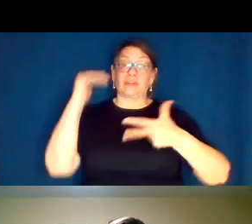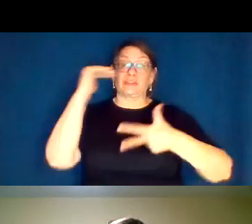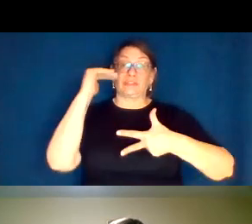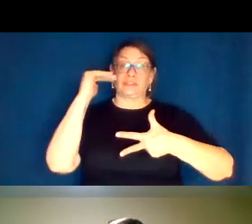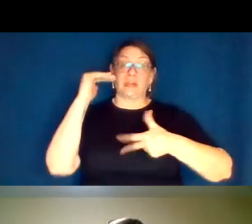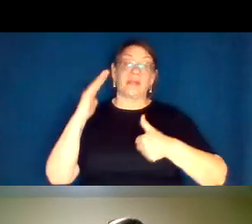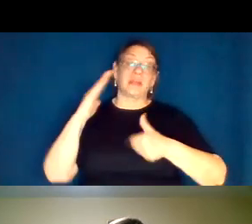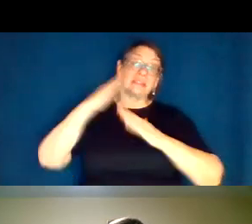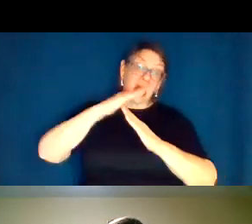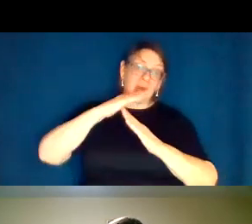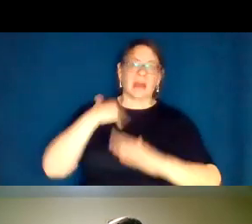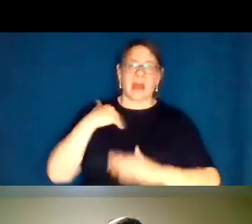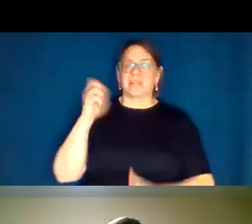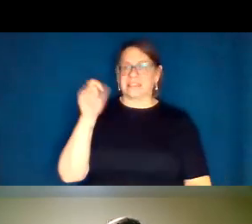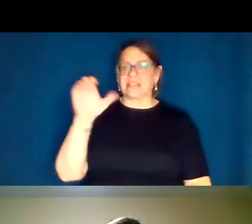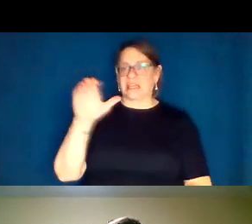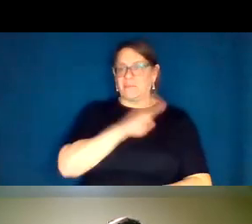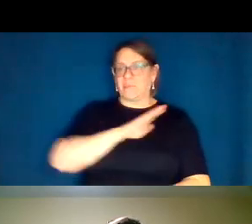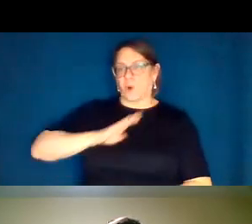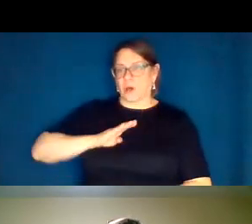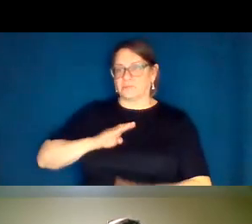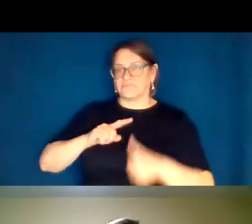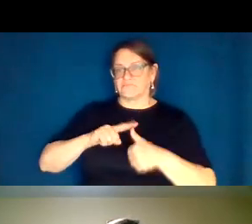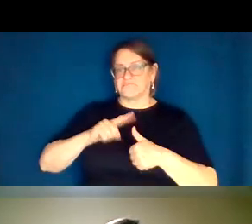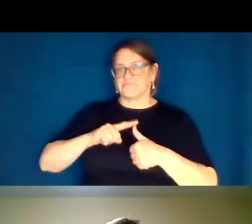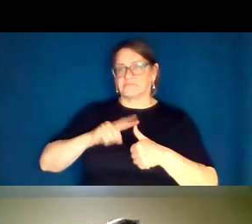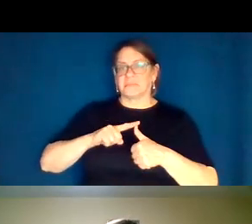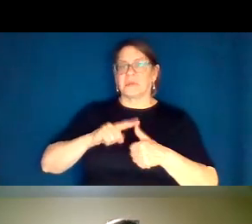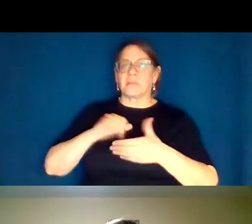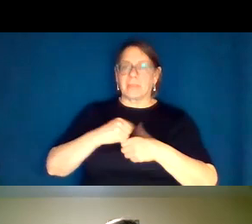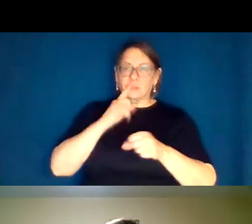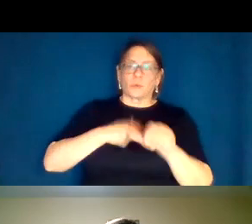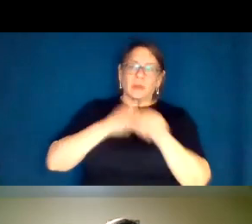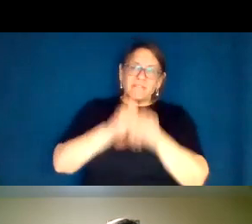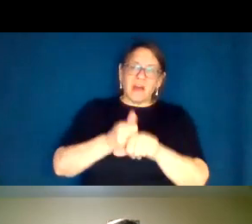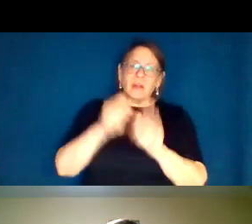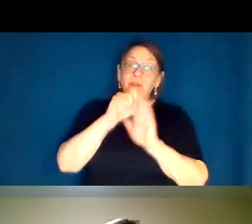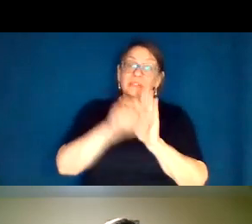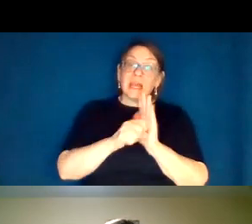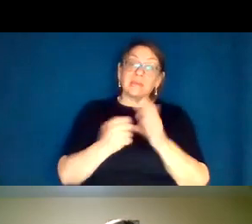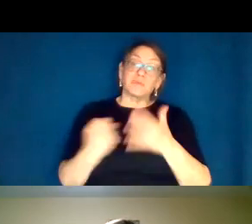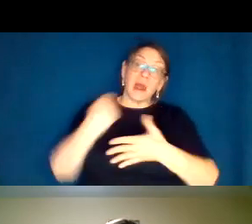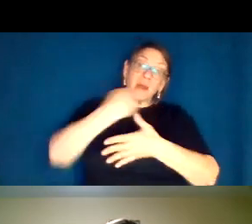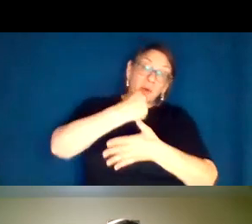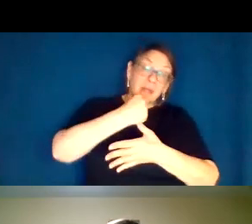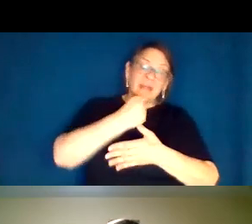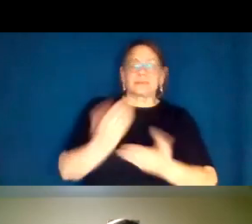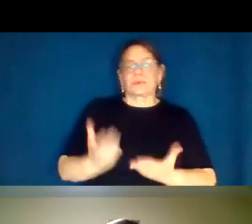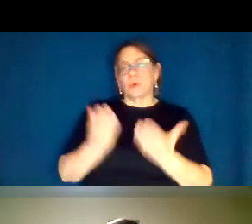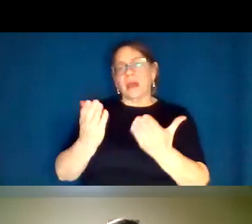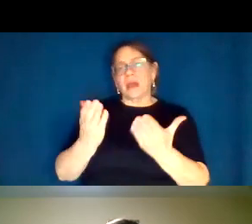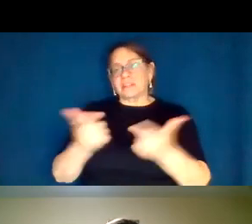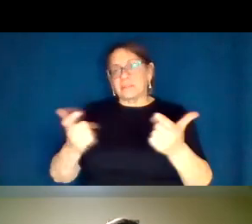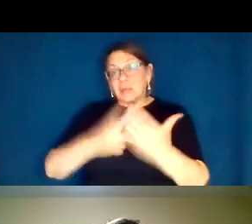an executive board, which really ensures alignment with state priorities, recommends and supports large projects that